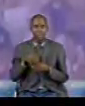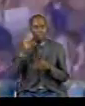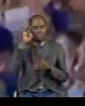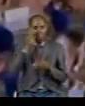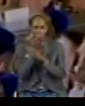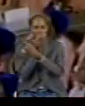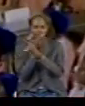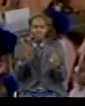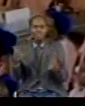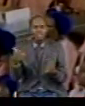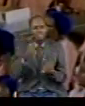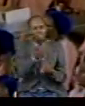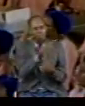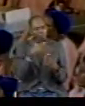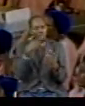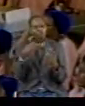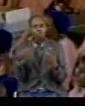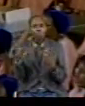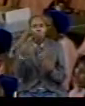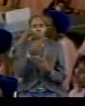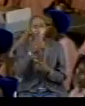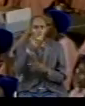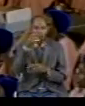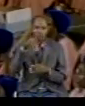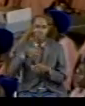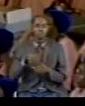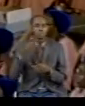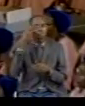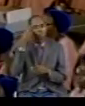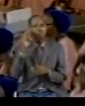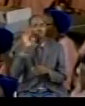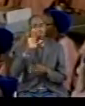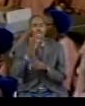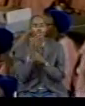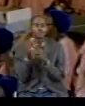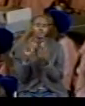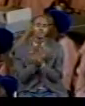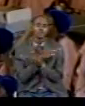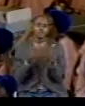them from their destruction.